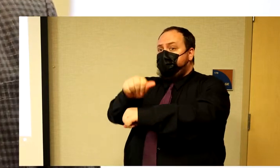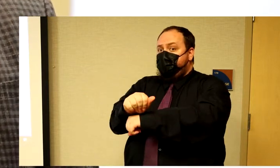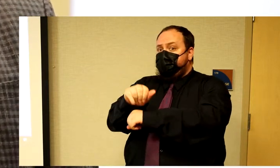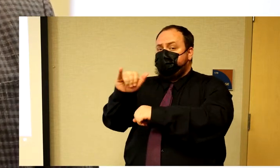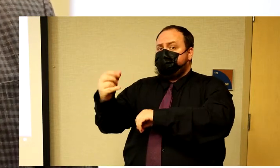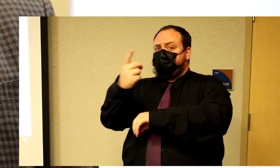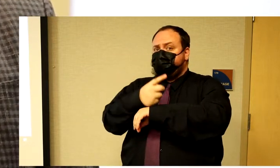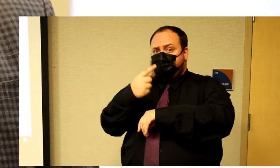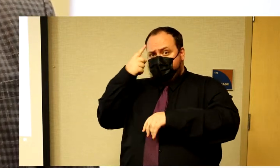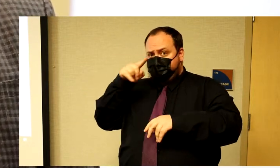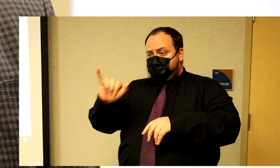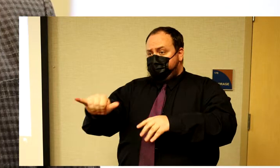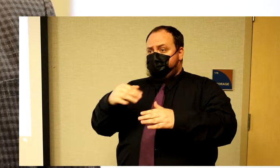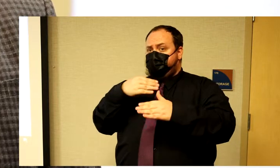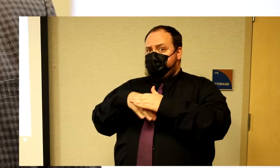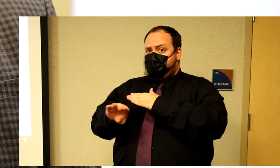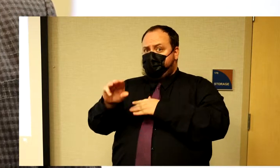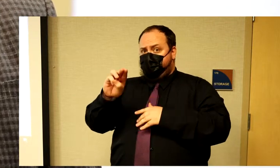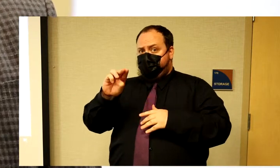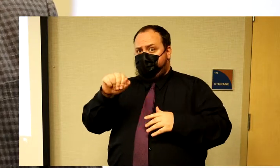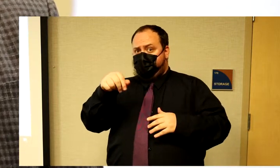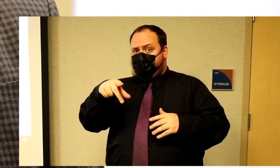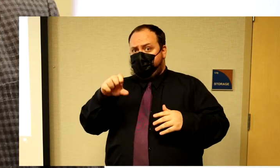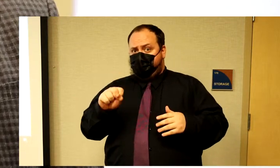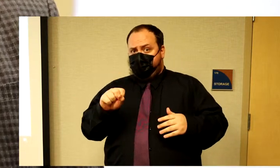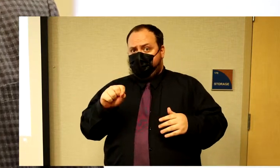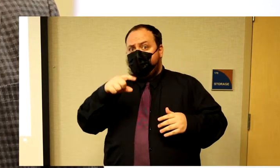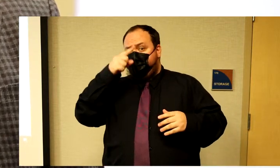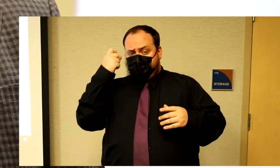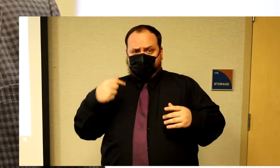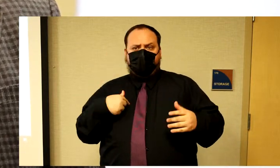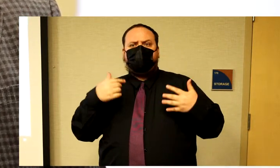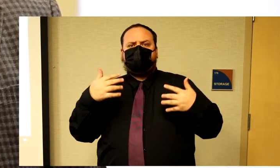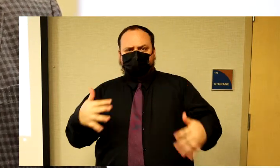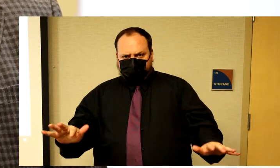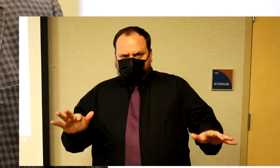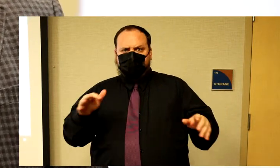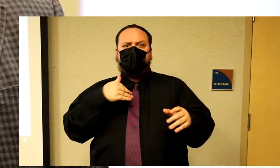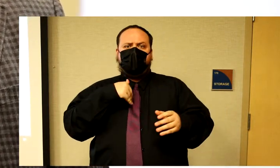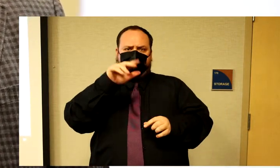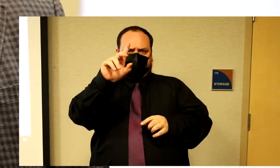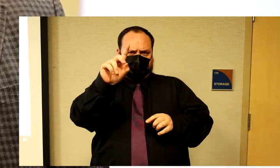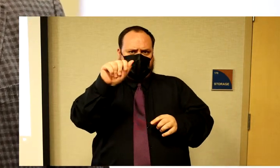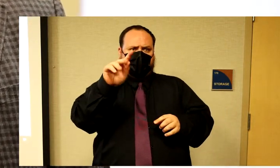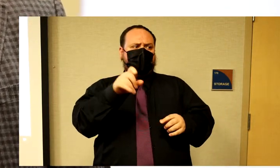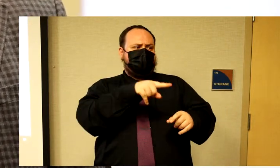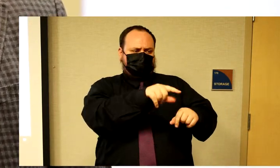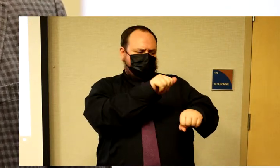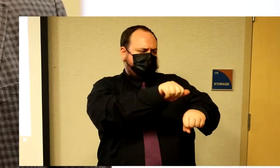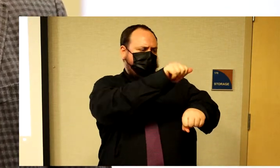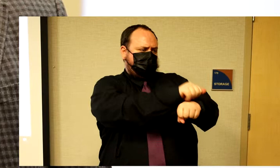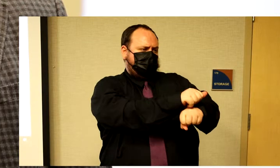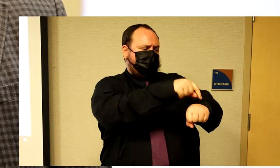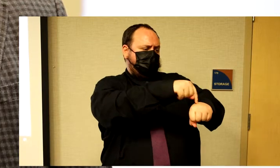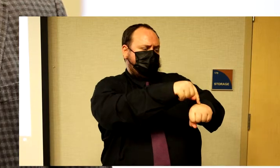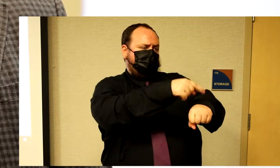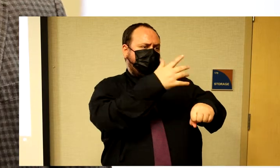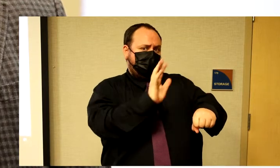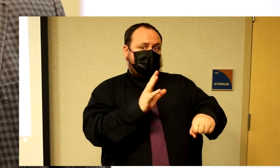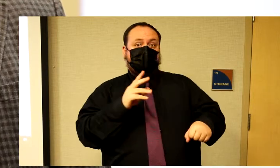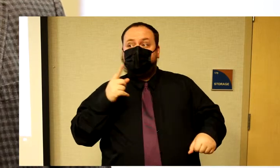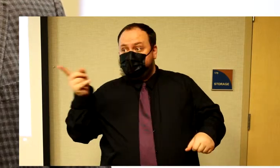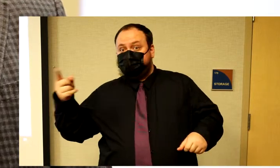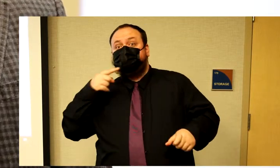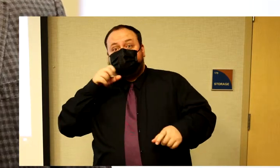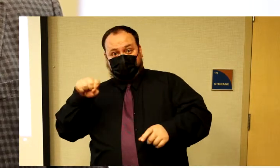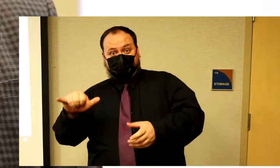for submission of those maps, for example, we've had a date certain but is that not something we can? That's nice, but